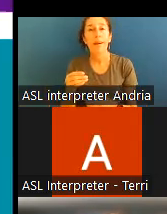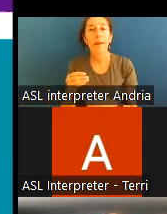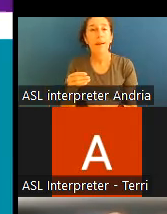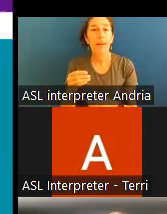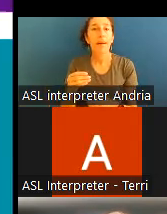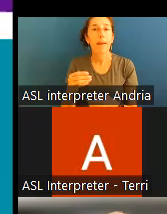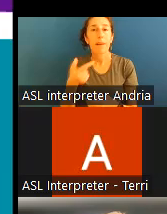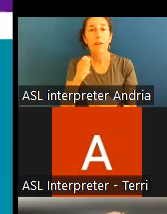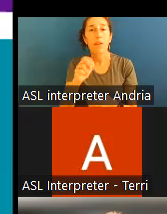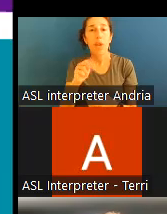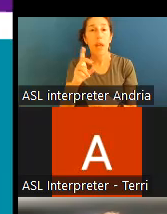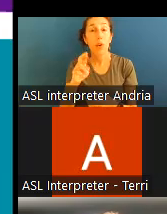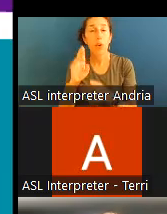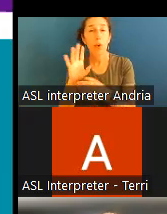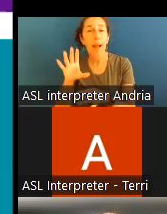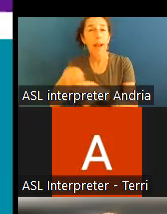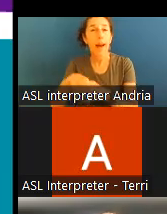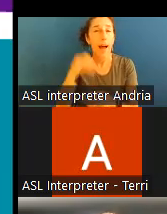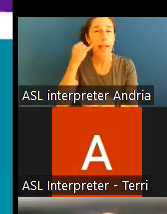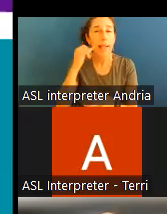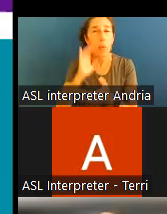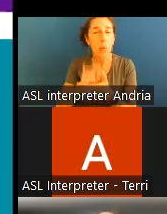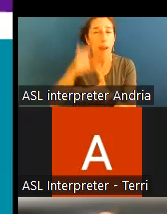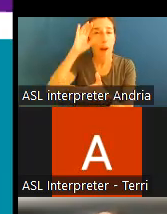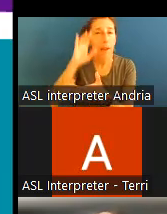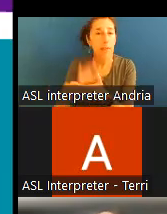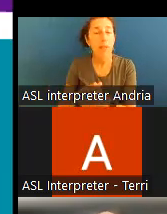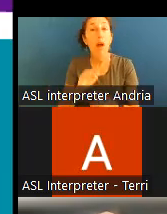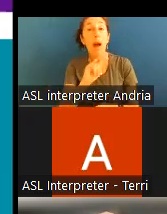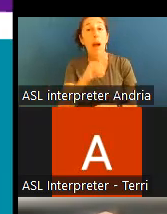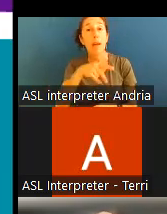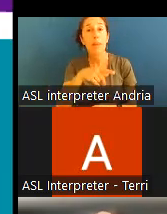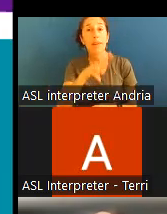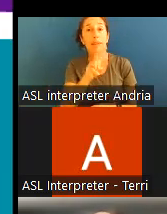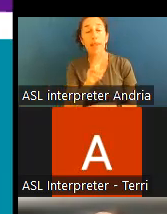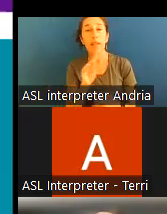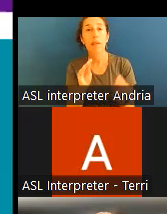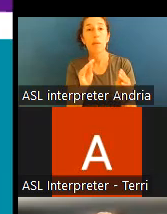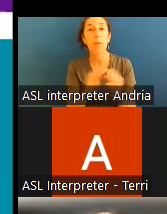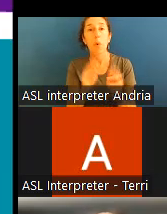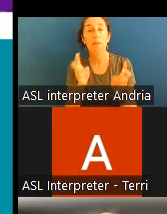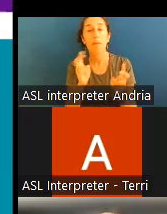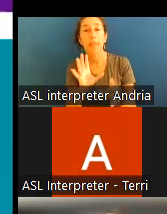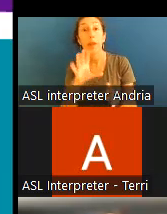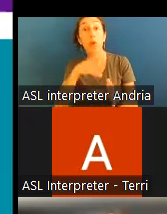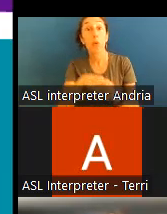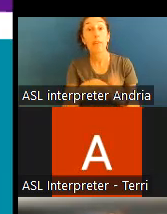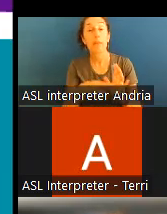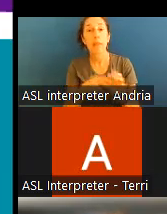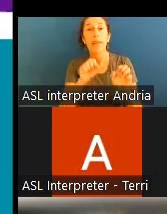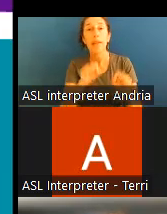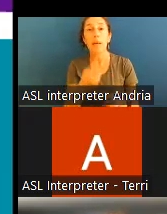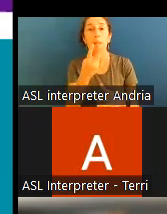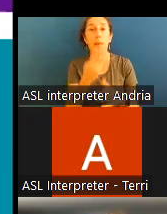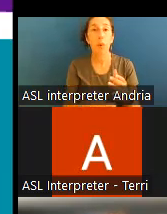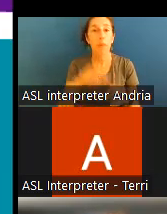the connotation of what domestic violence means. However, the government hasn't quite caught up with the field yet, so the government still